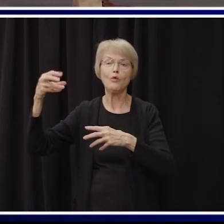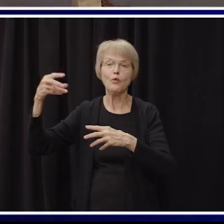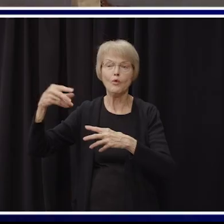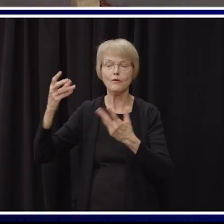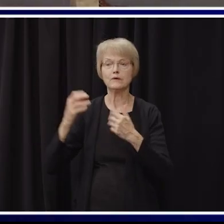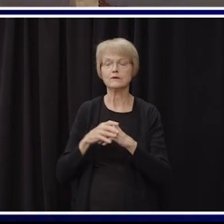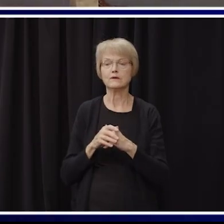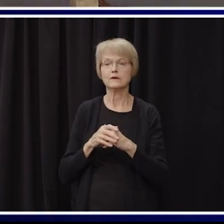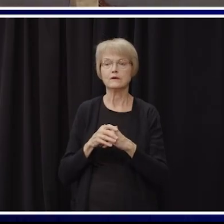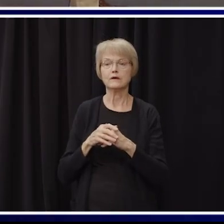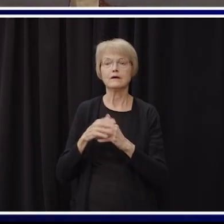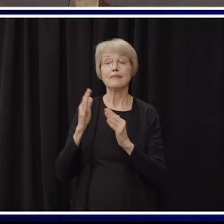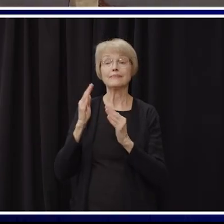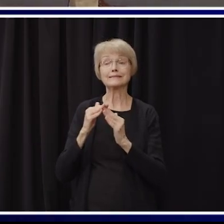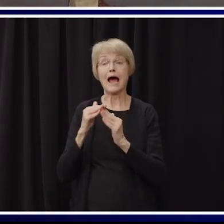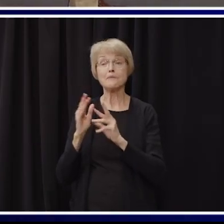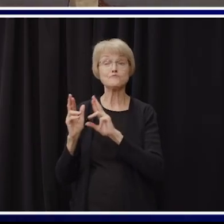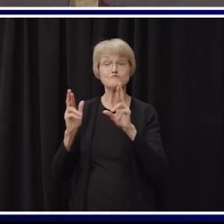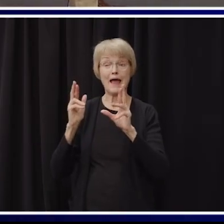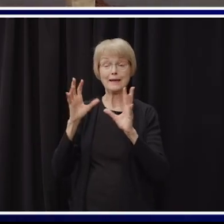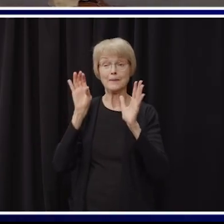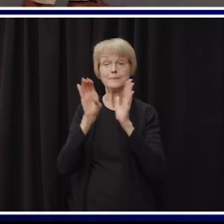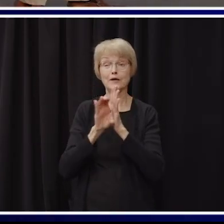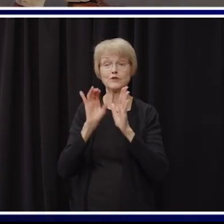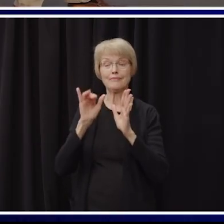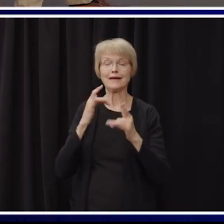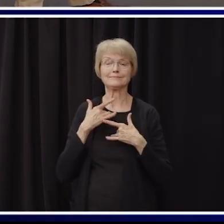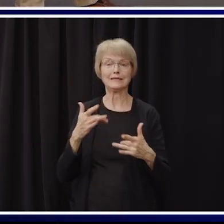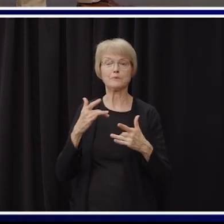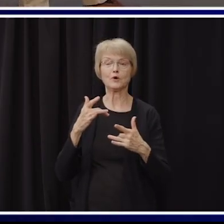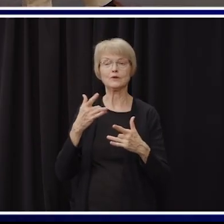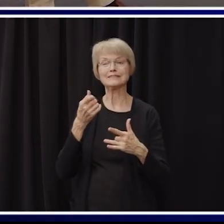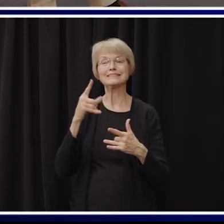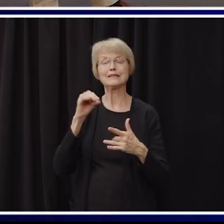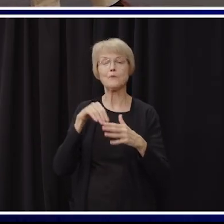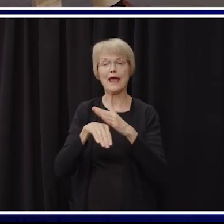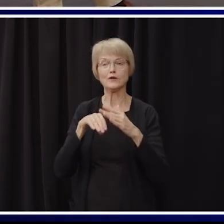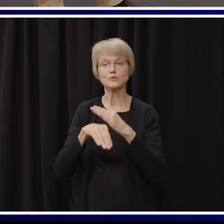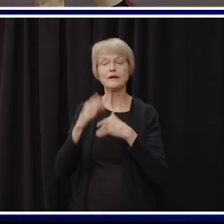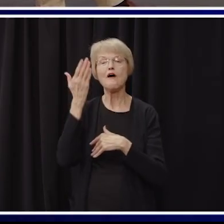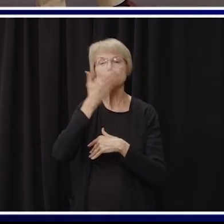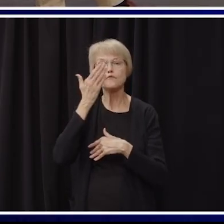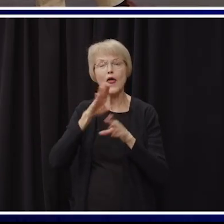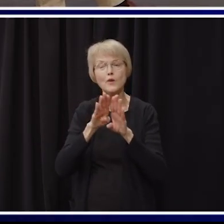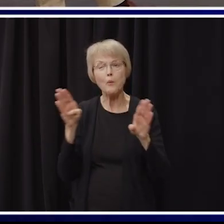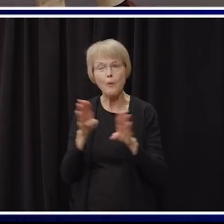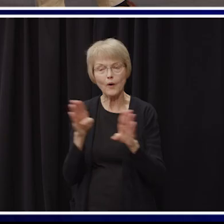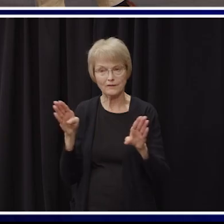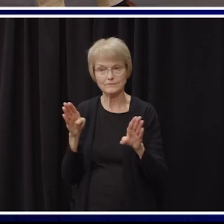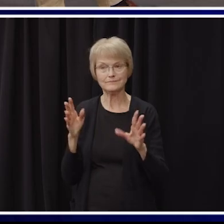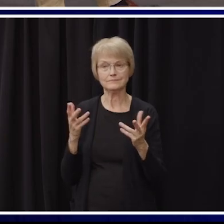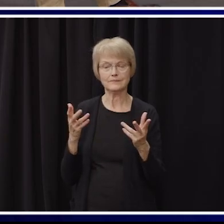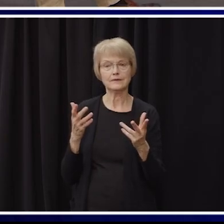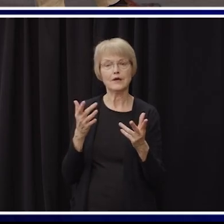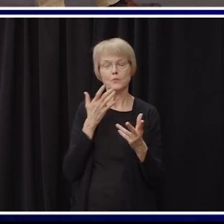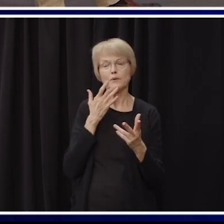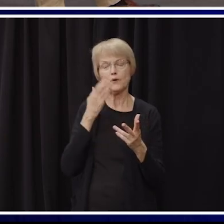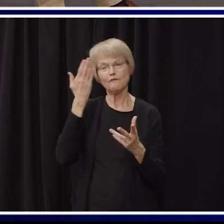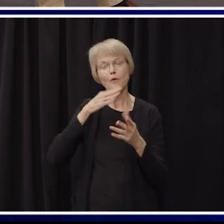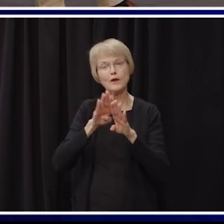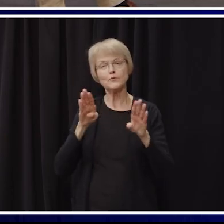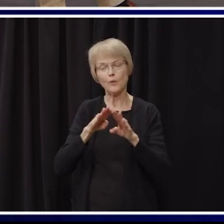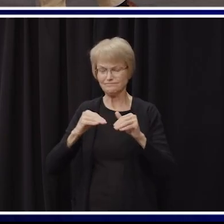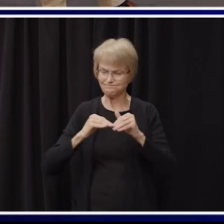Top right picture, that is a typical zero entry at the front door. We like to do zero entries